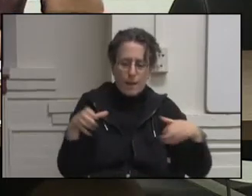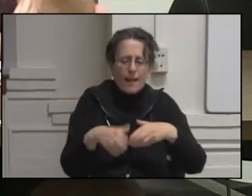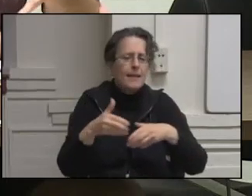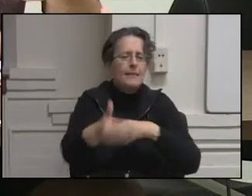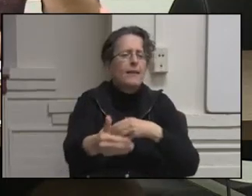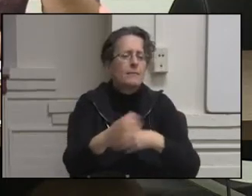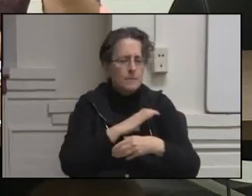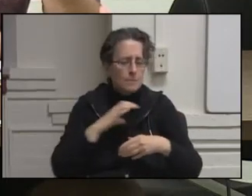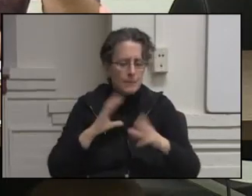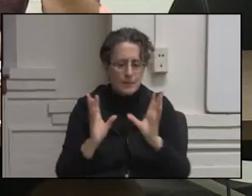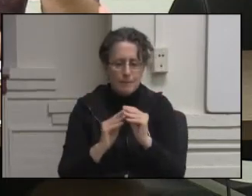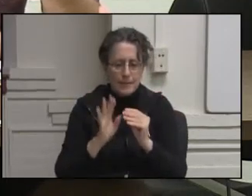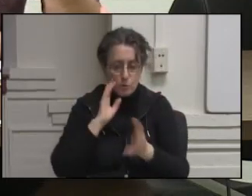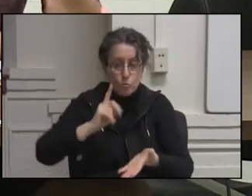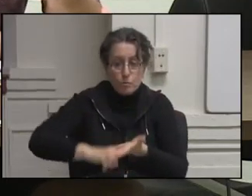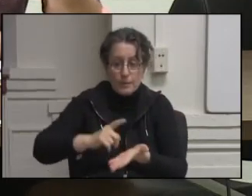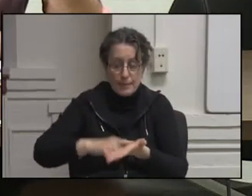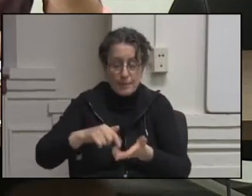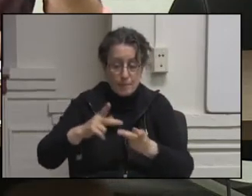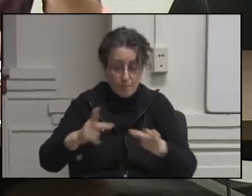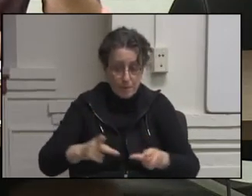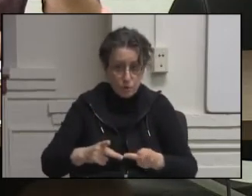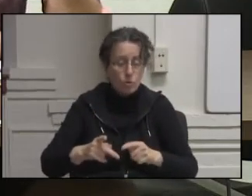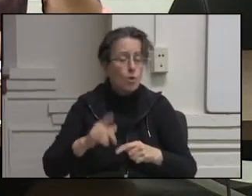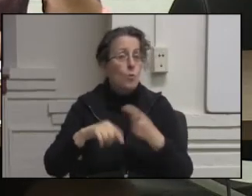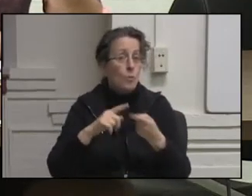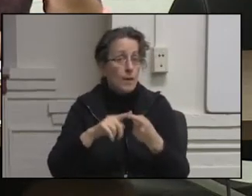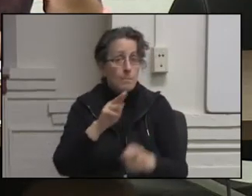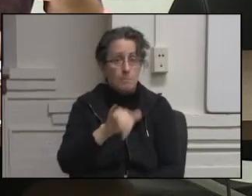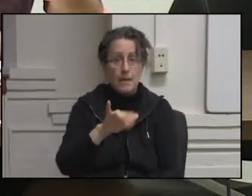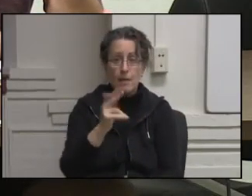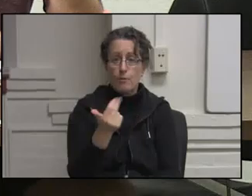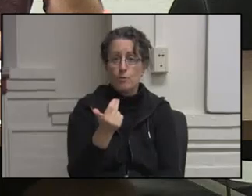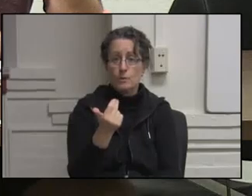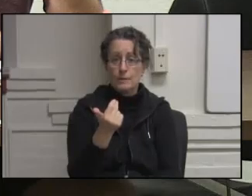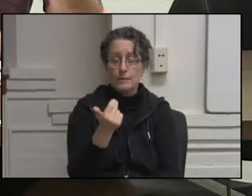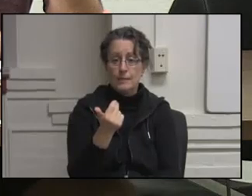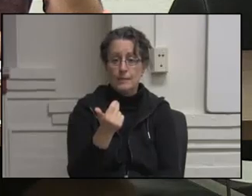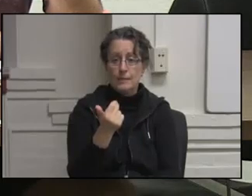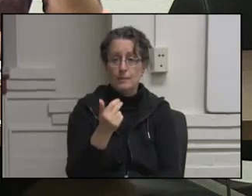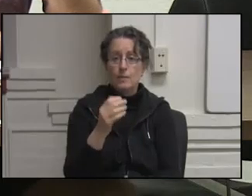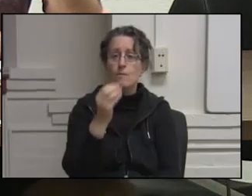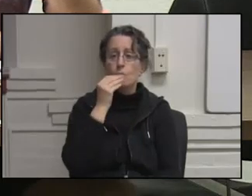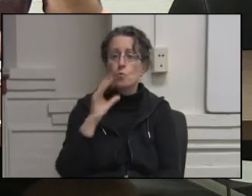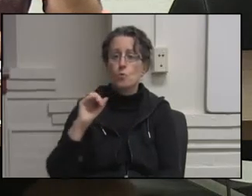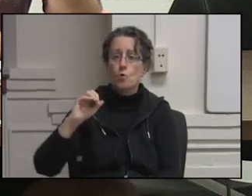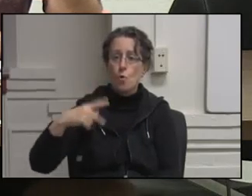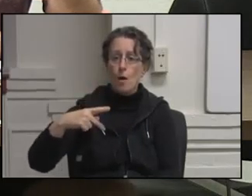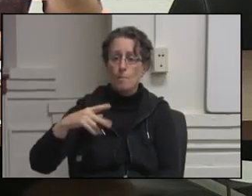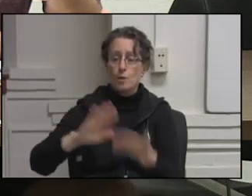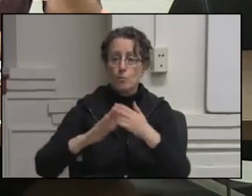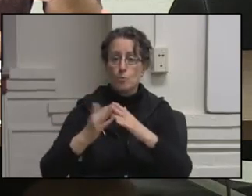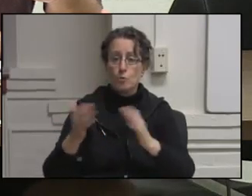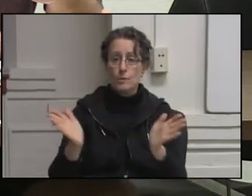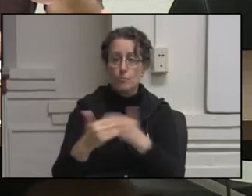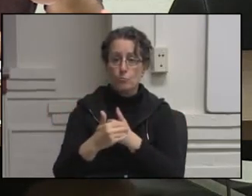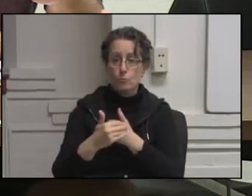group. Particularly, it will be May 13th at the community room, at the co-op community room at 5